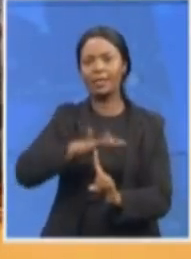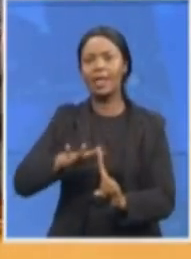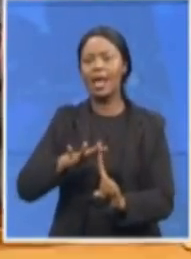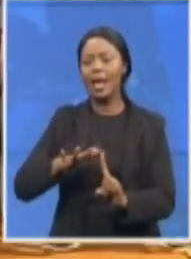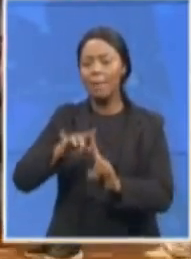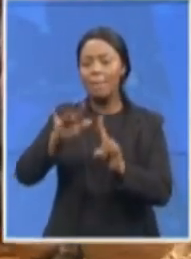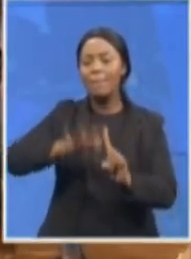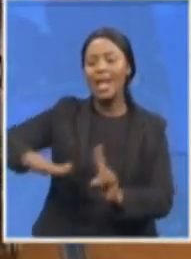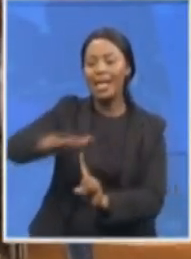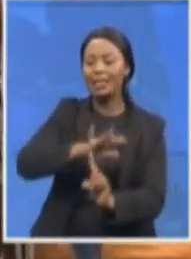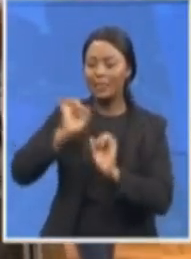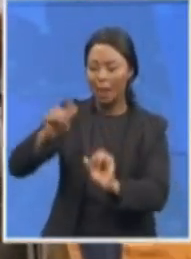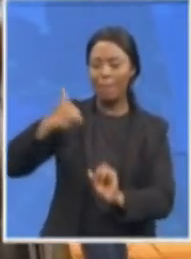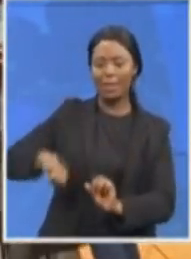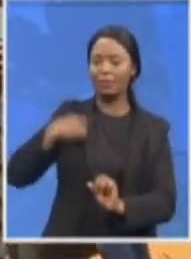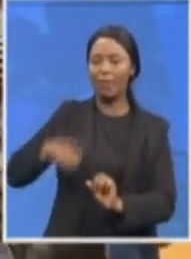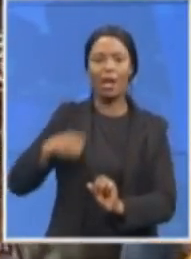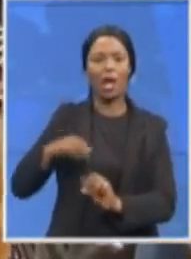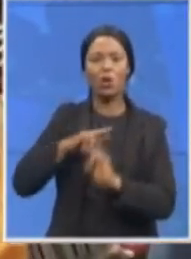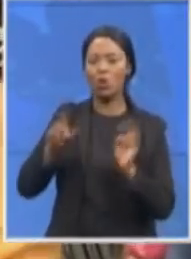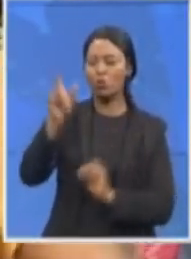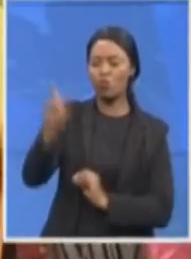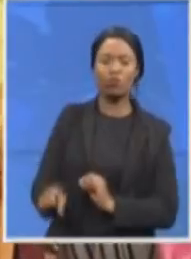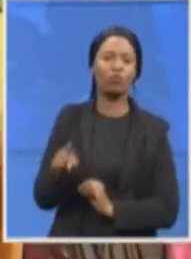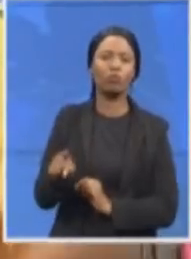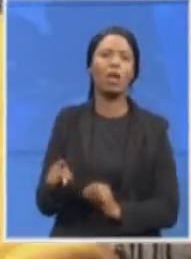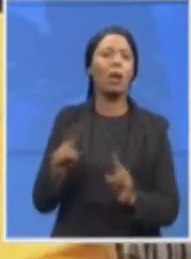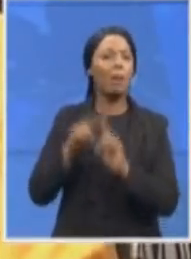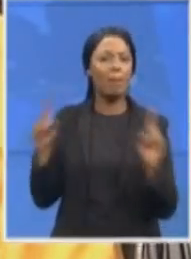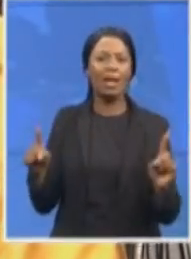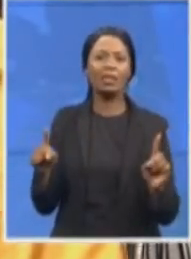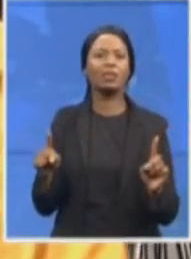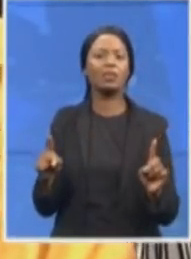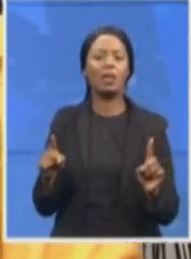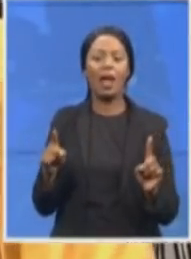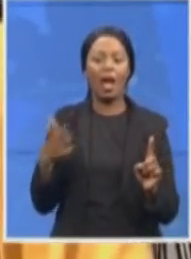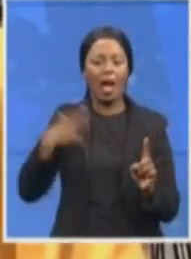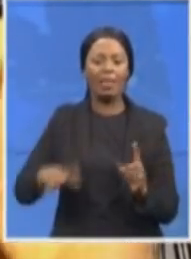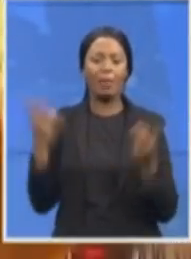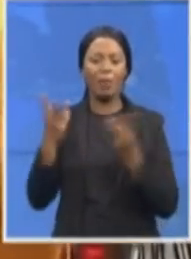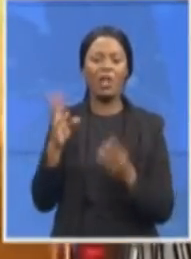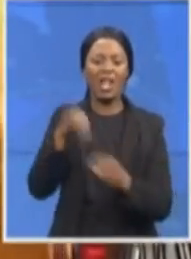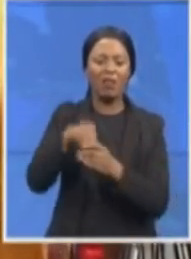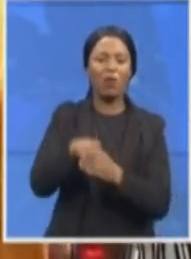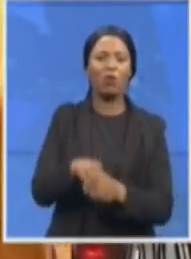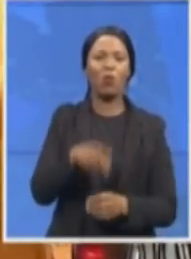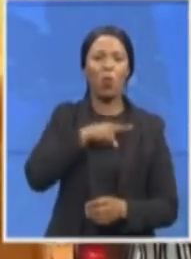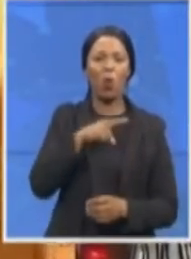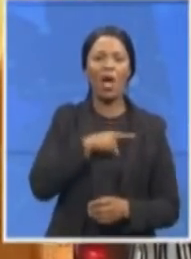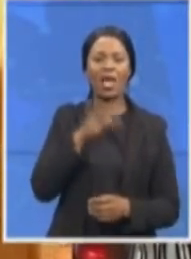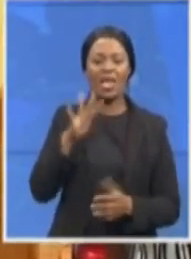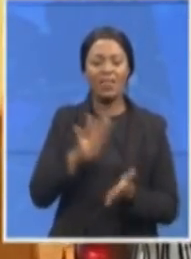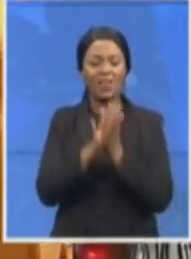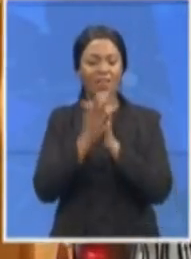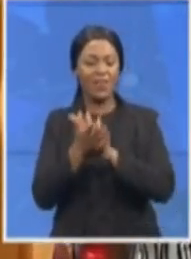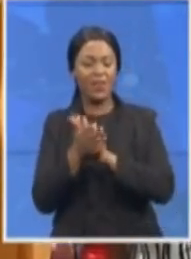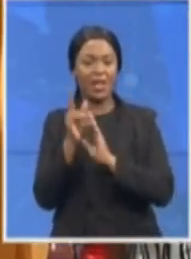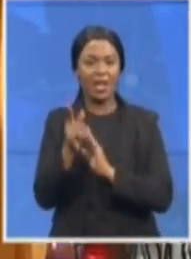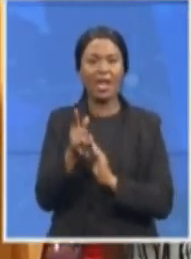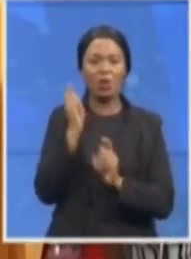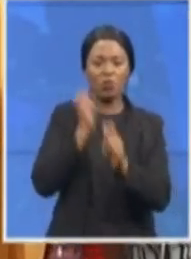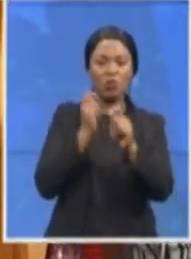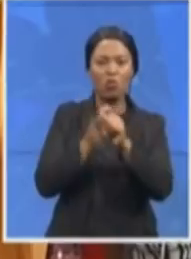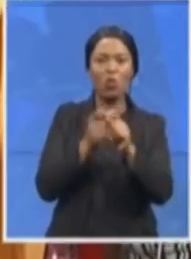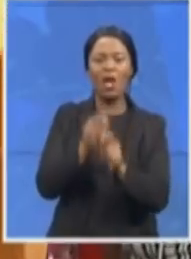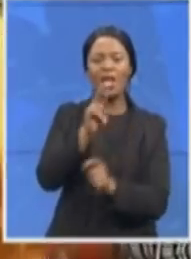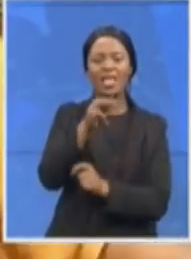I think that there are people that are involved here. Why? Because if they are finishing demolishing this shack, Nyati and his company, they take envelopes